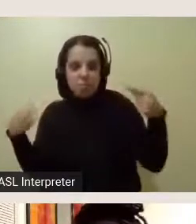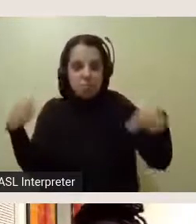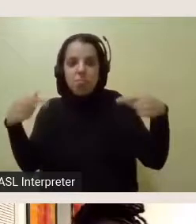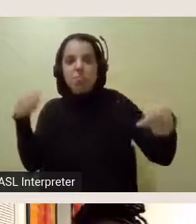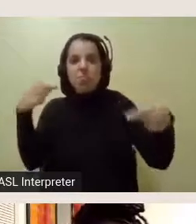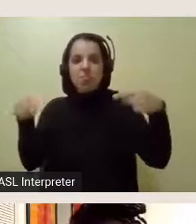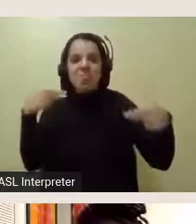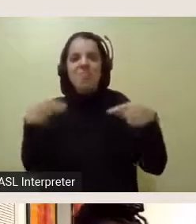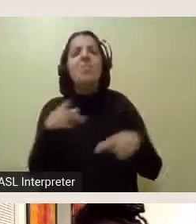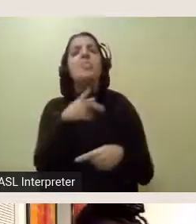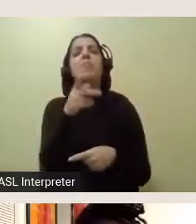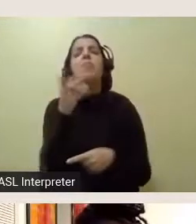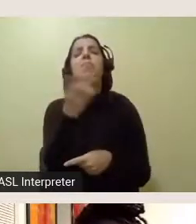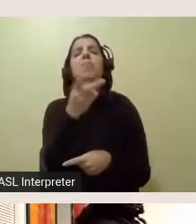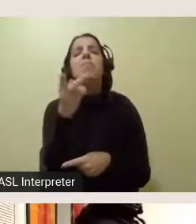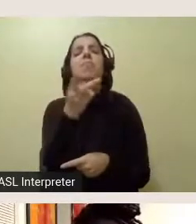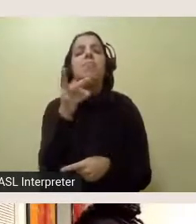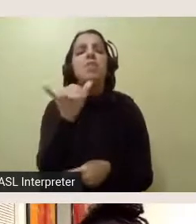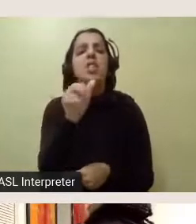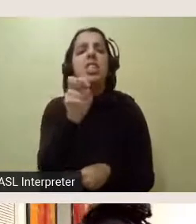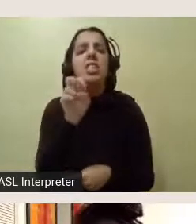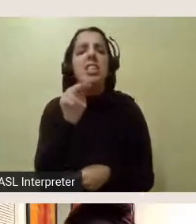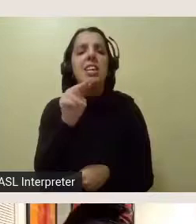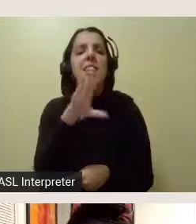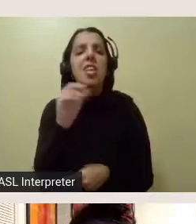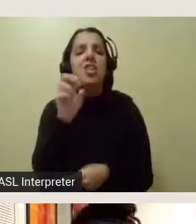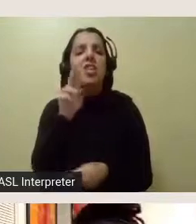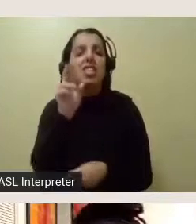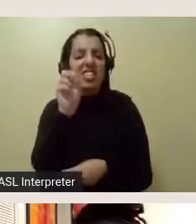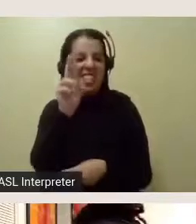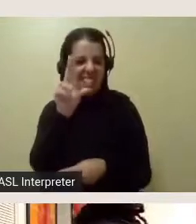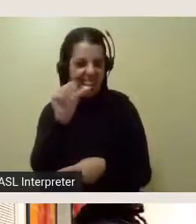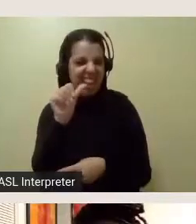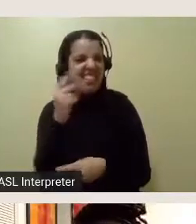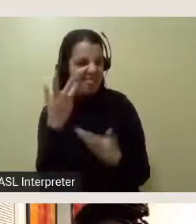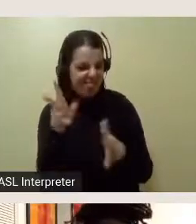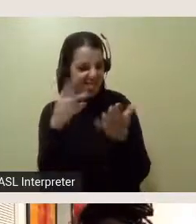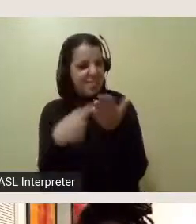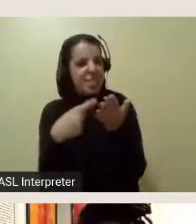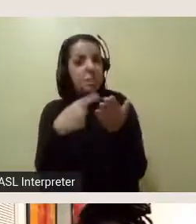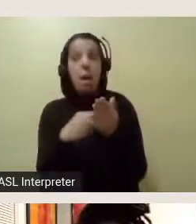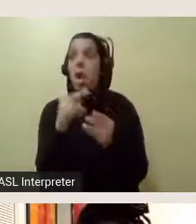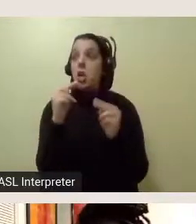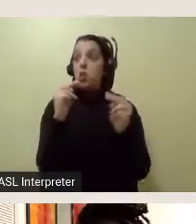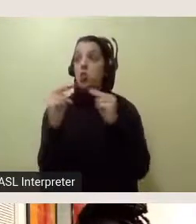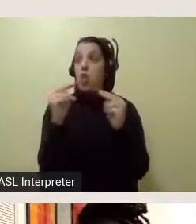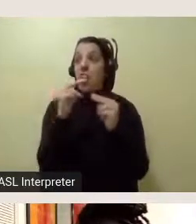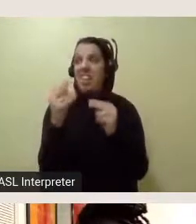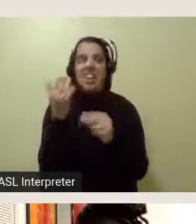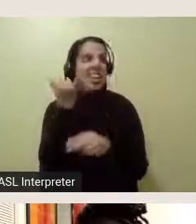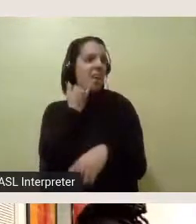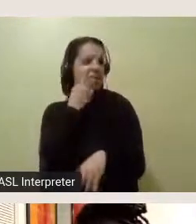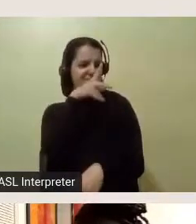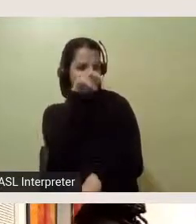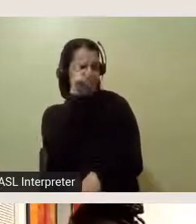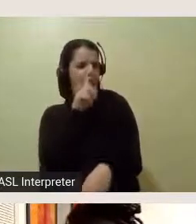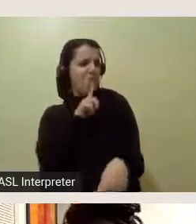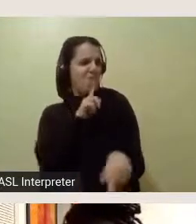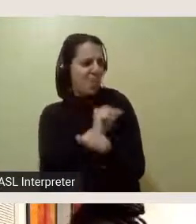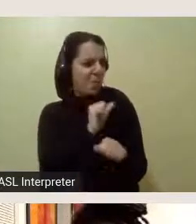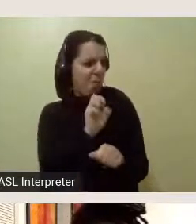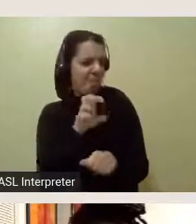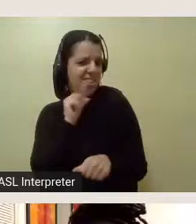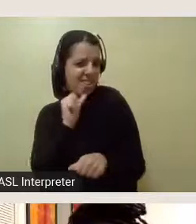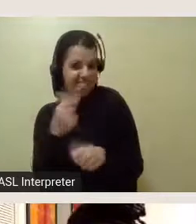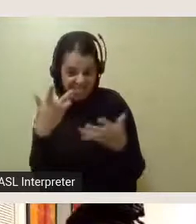myth of neutrality and, you know, what or how you will position, you know, the kind of perspective in the film?